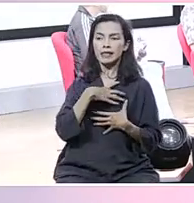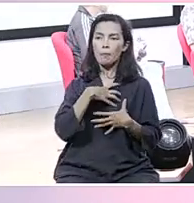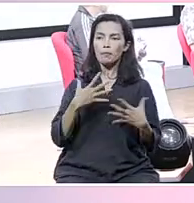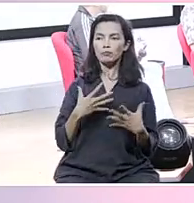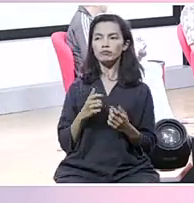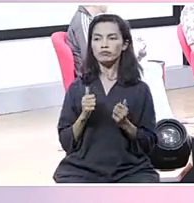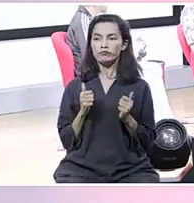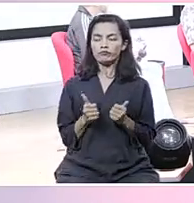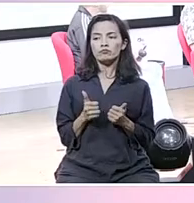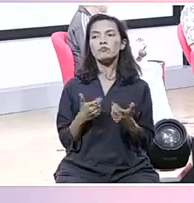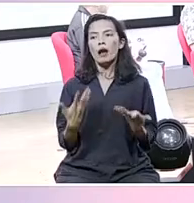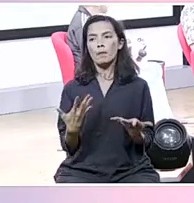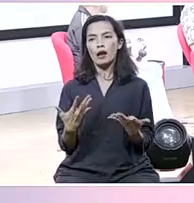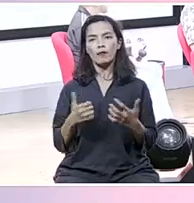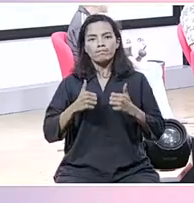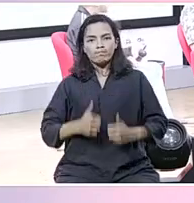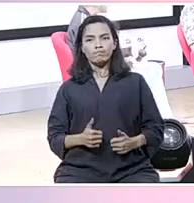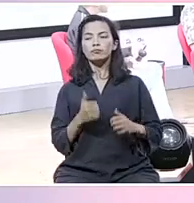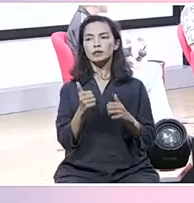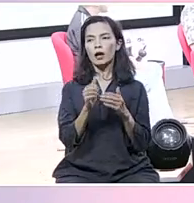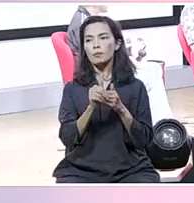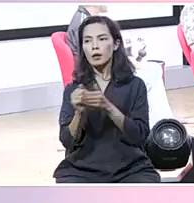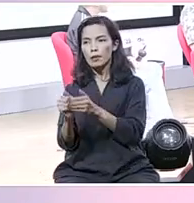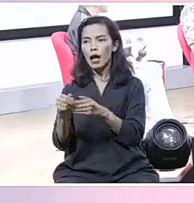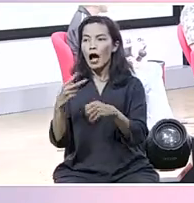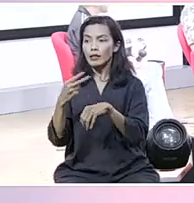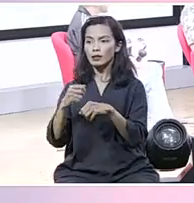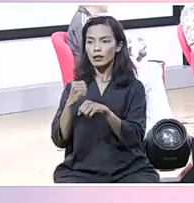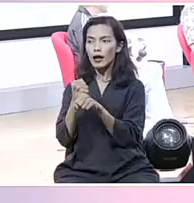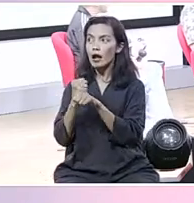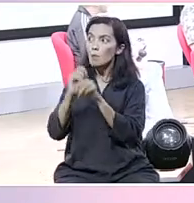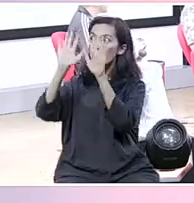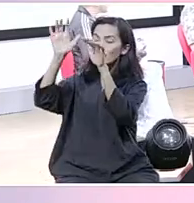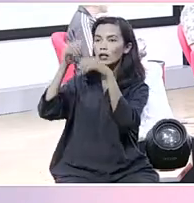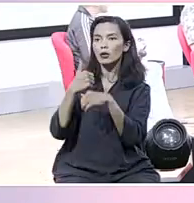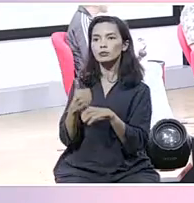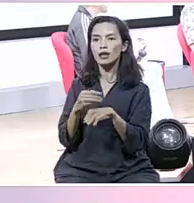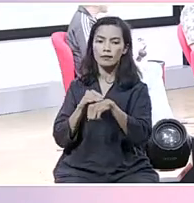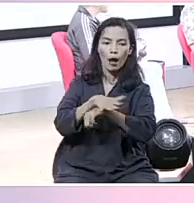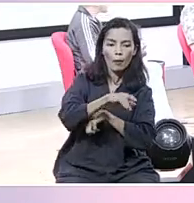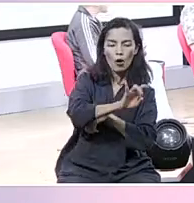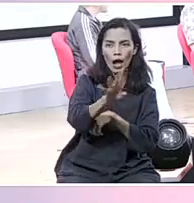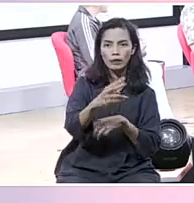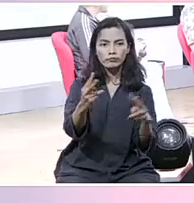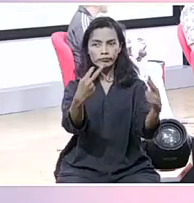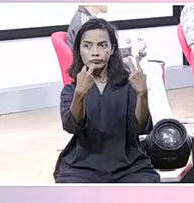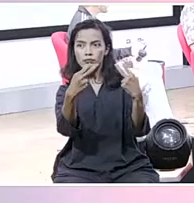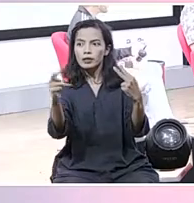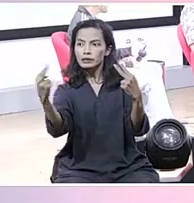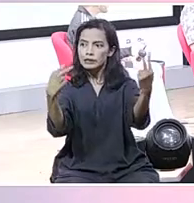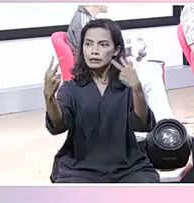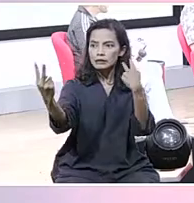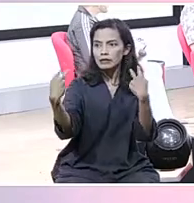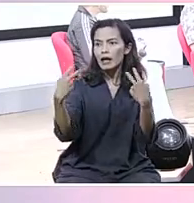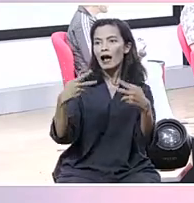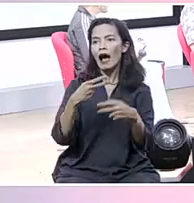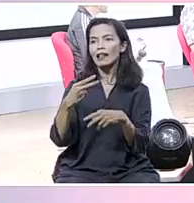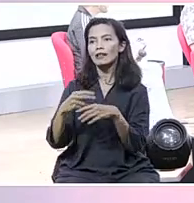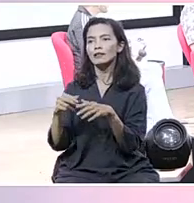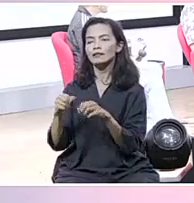don't have to be the loudest person in the room to have an impact. You can show people how to treat people, how to